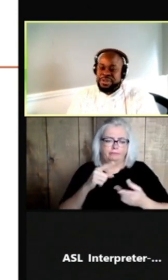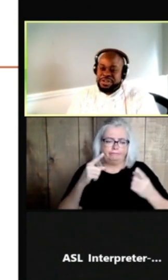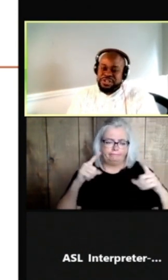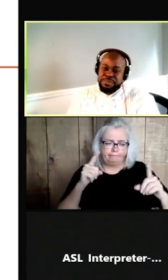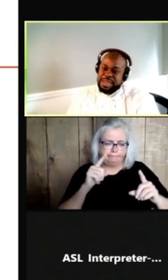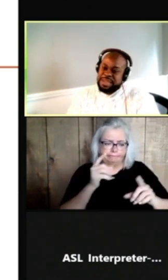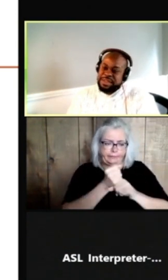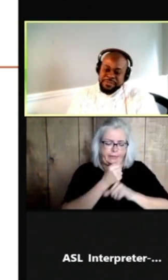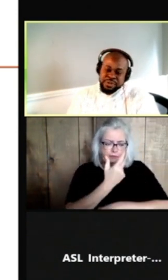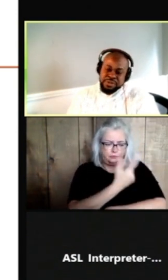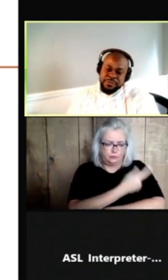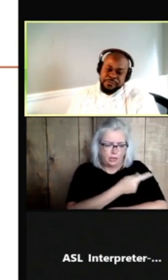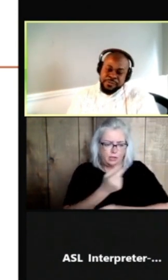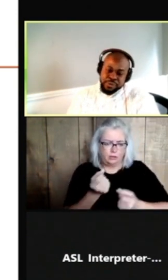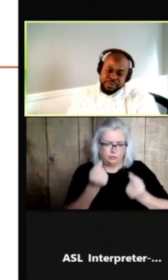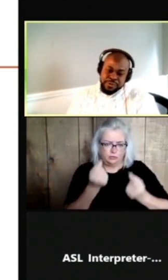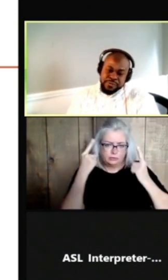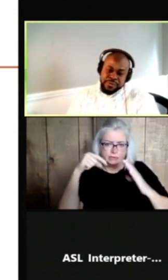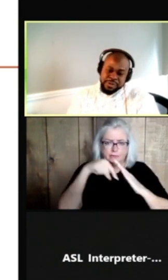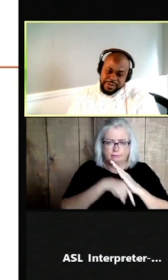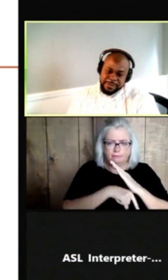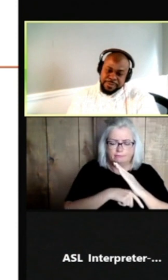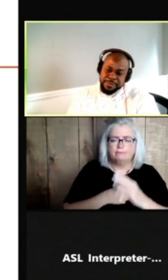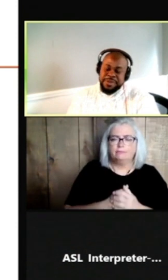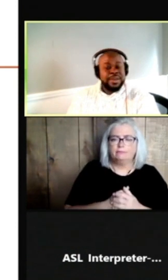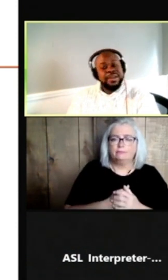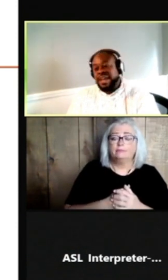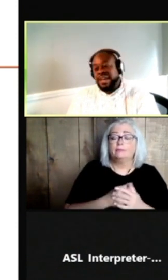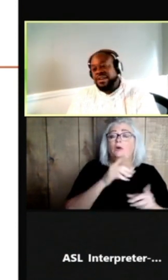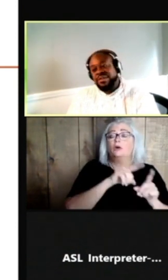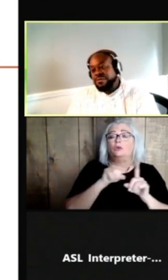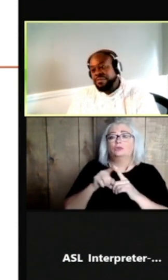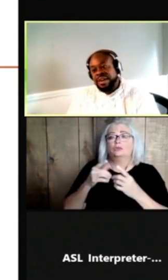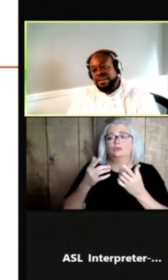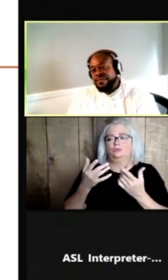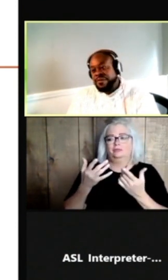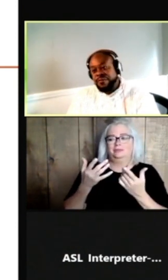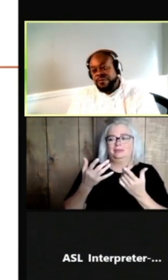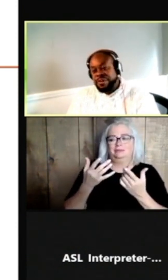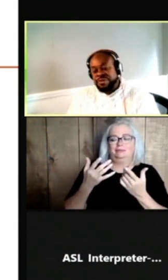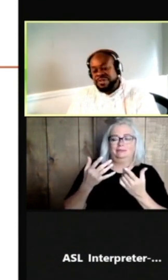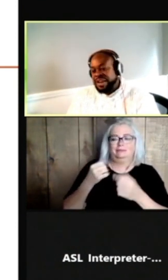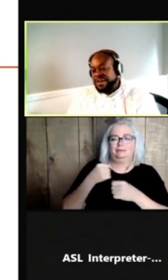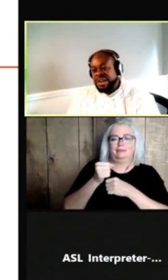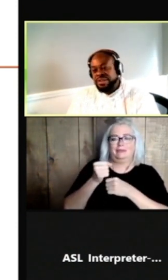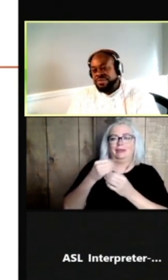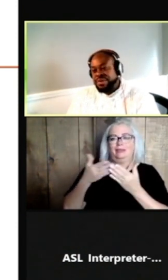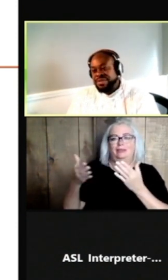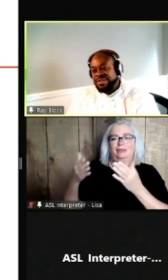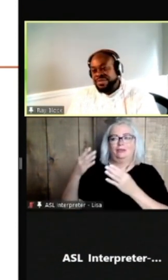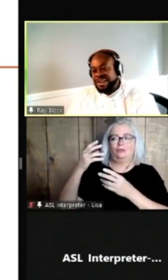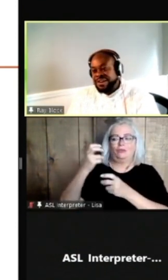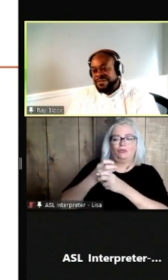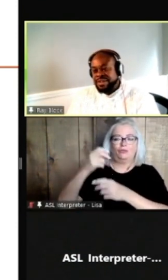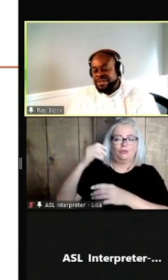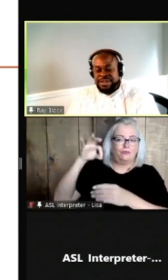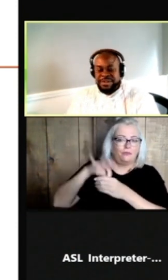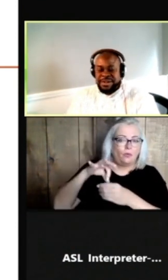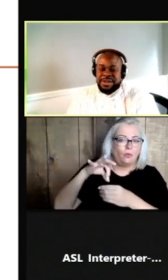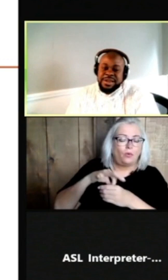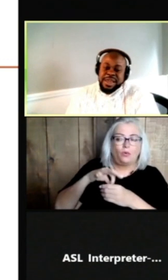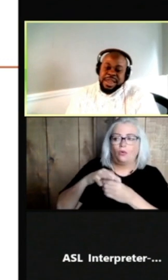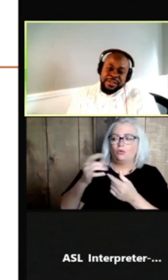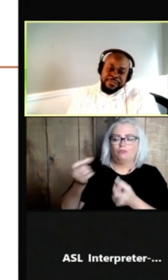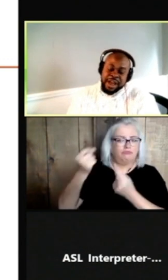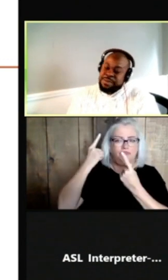in a position to make it difficult to vote, for example, they can also make it difficult for people to navigate the process of getting the